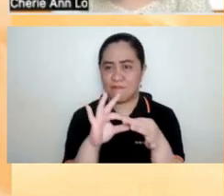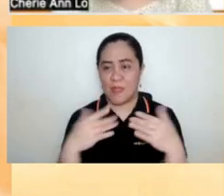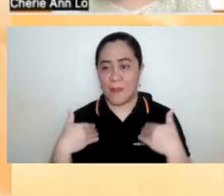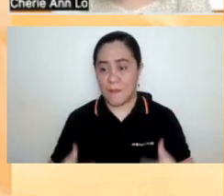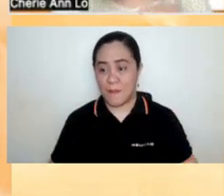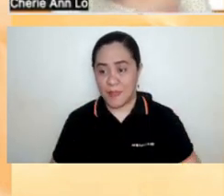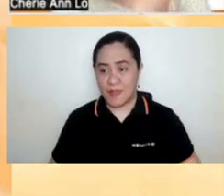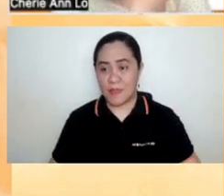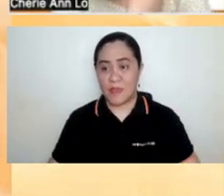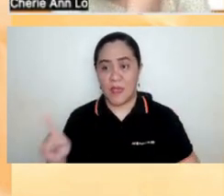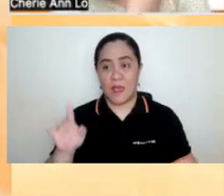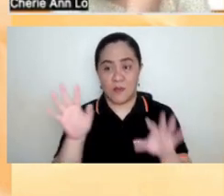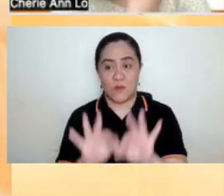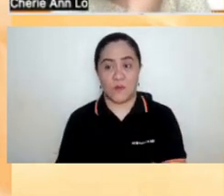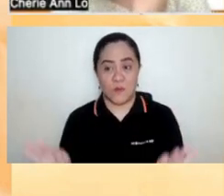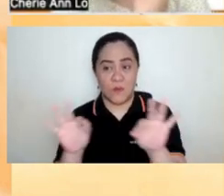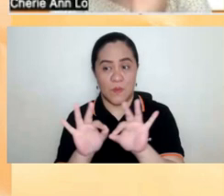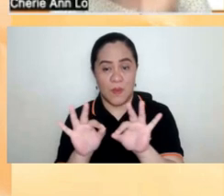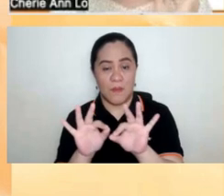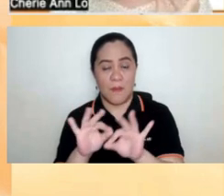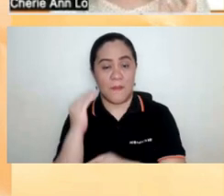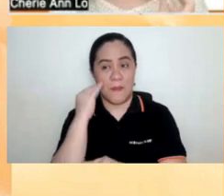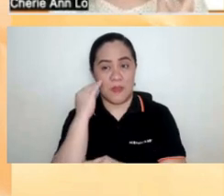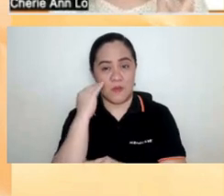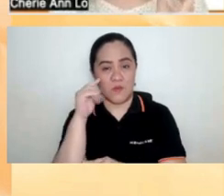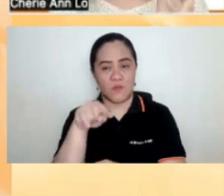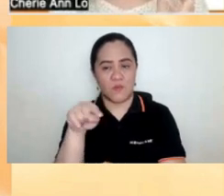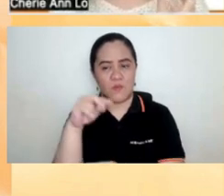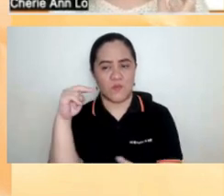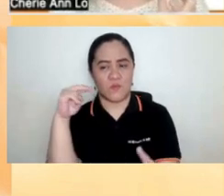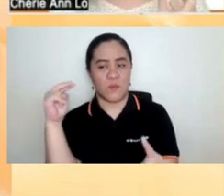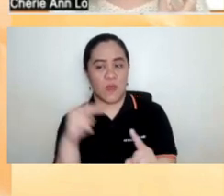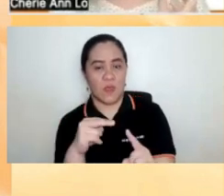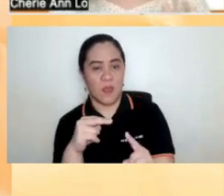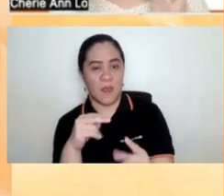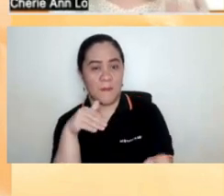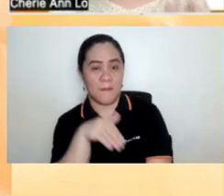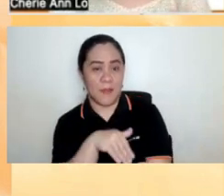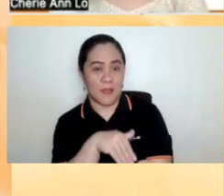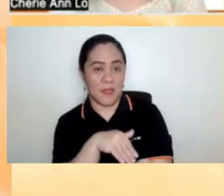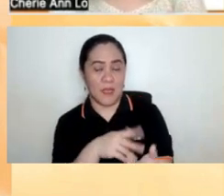we also look into how medical interventions